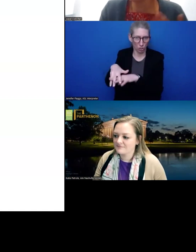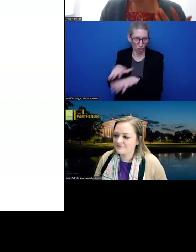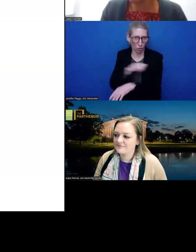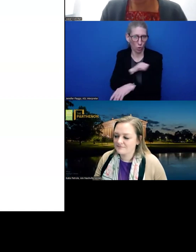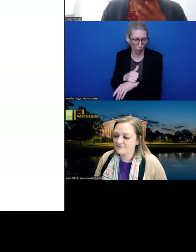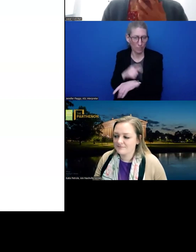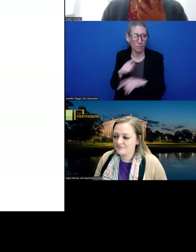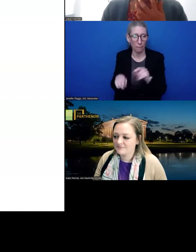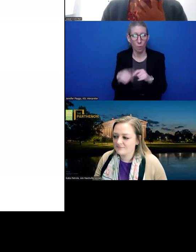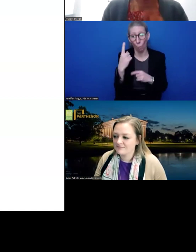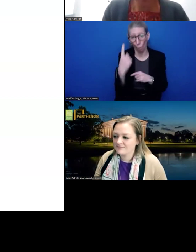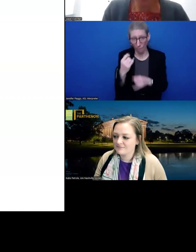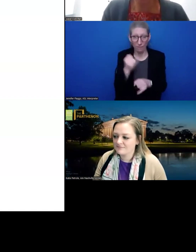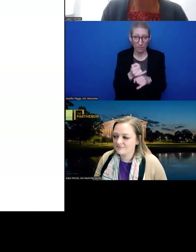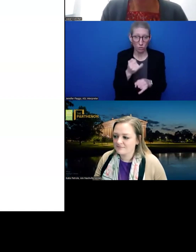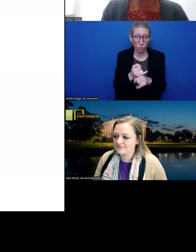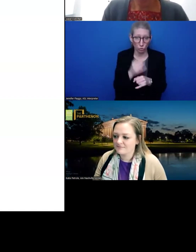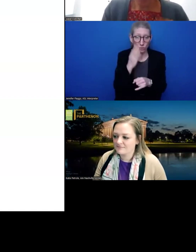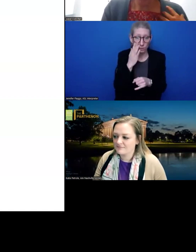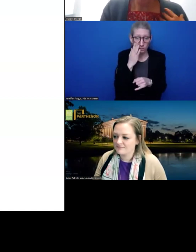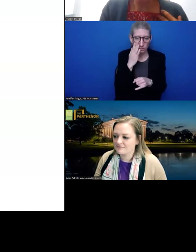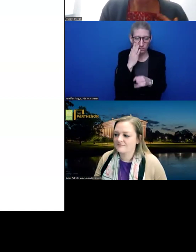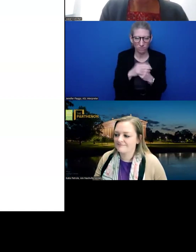of the institutions that was